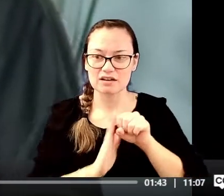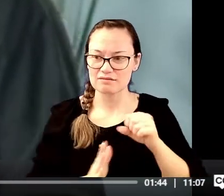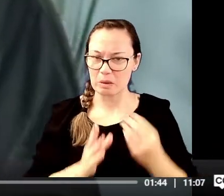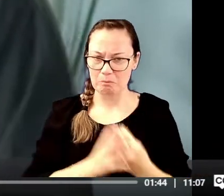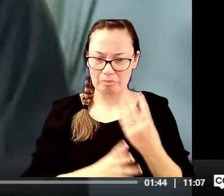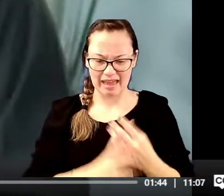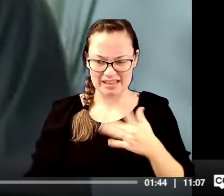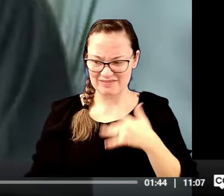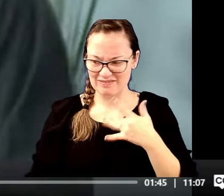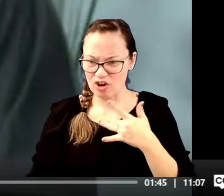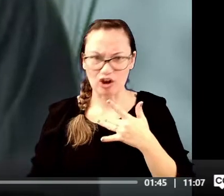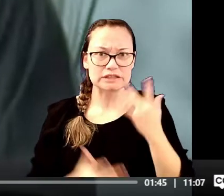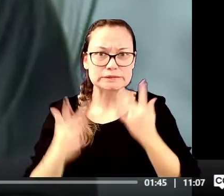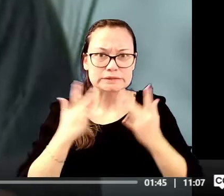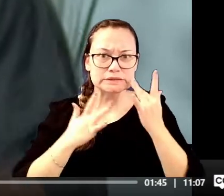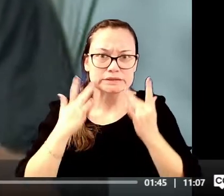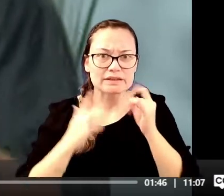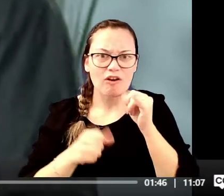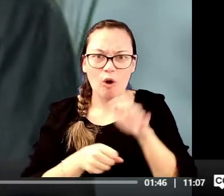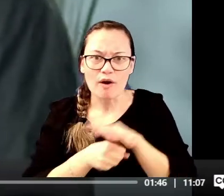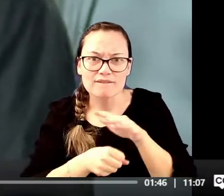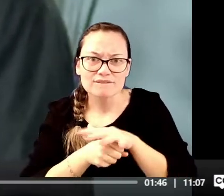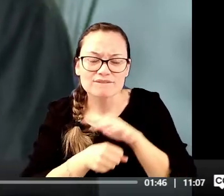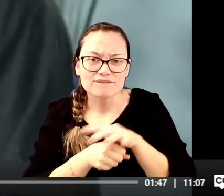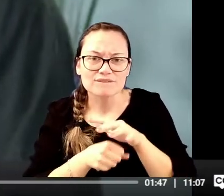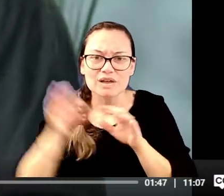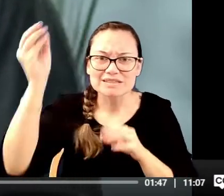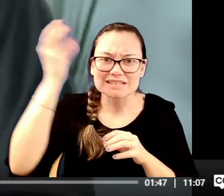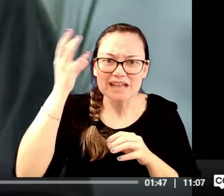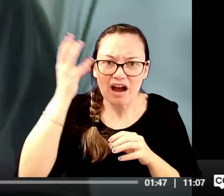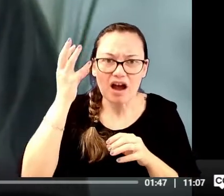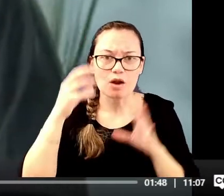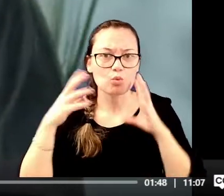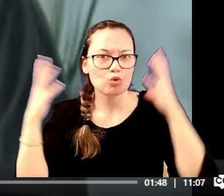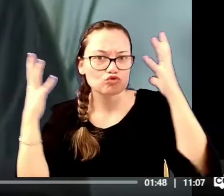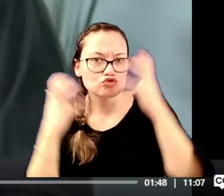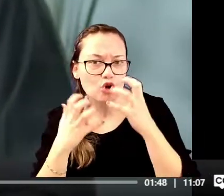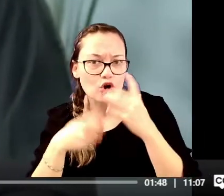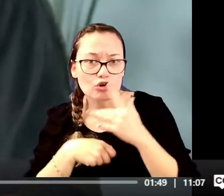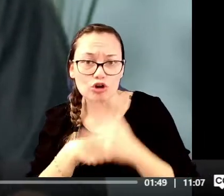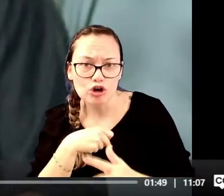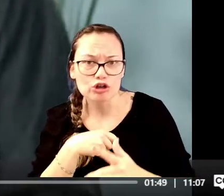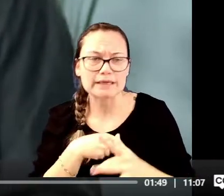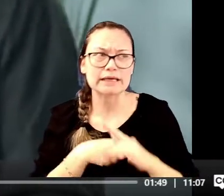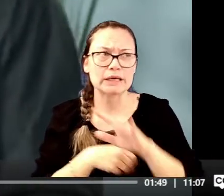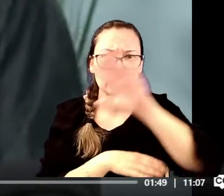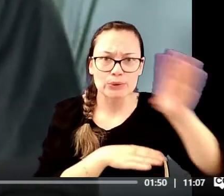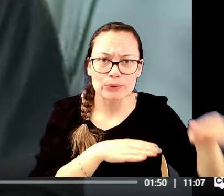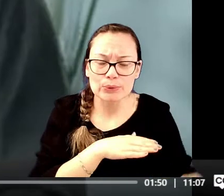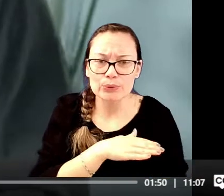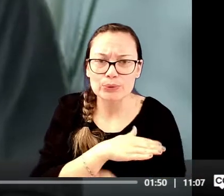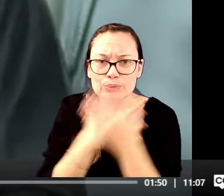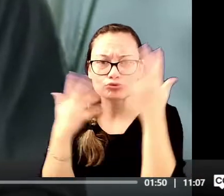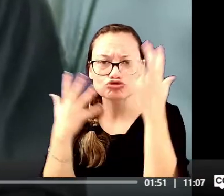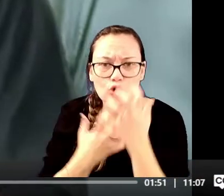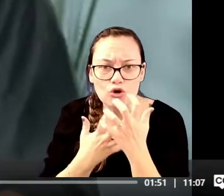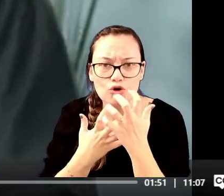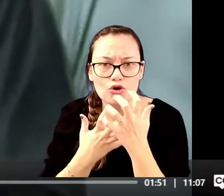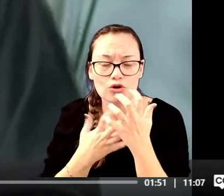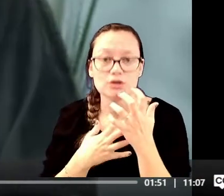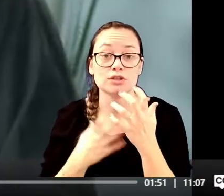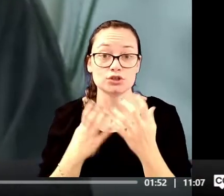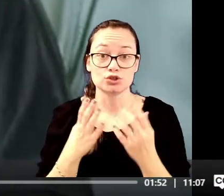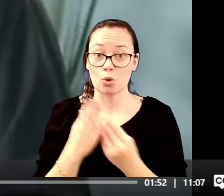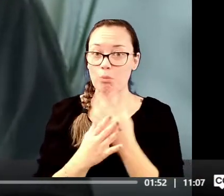Our days get very short. It gets dark very early. It stays dark in the mornings. And so plants kind of,